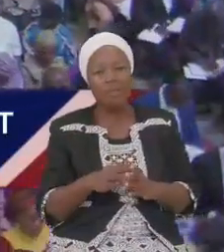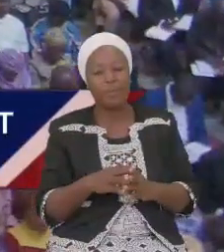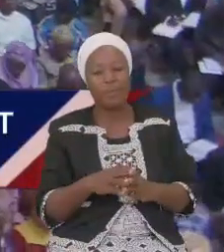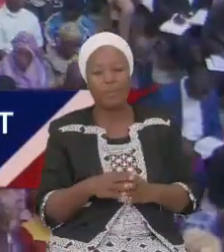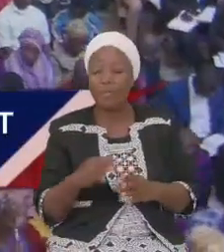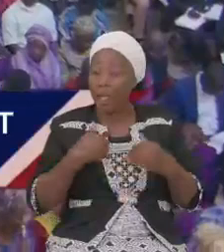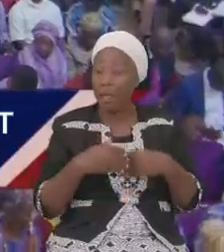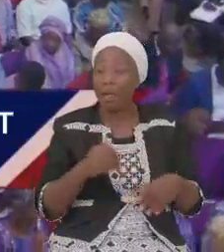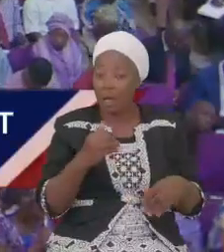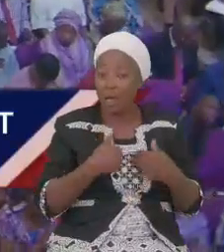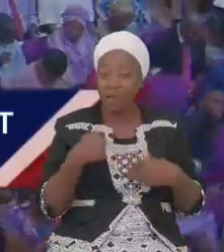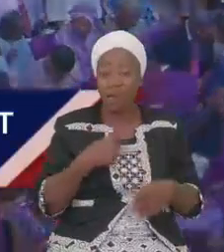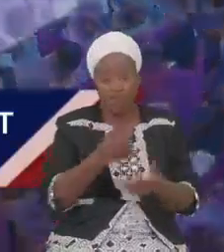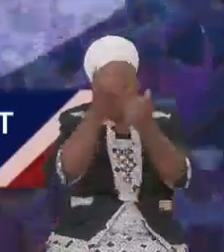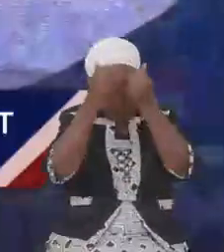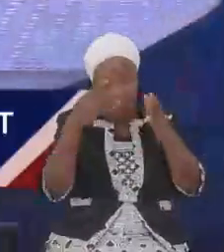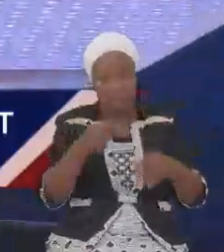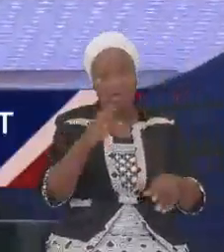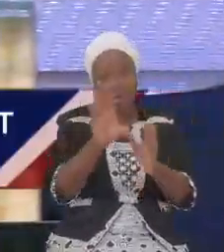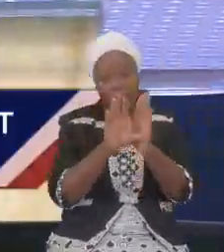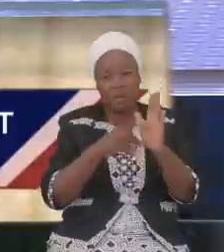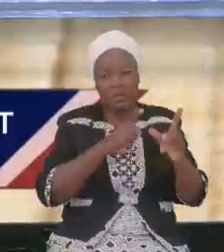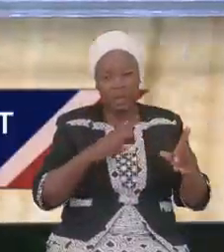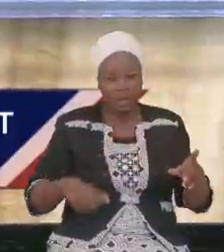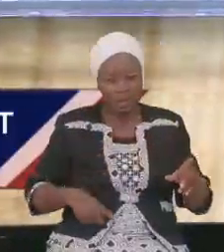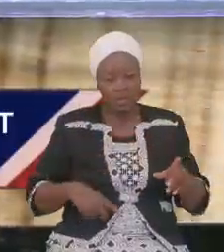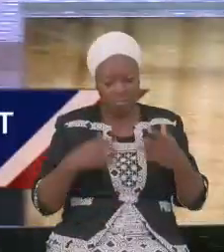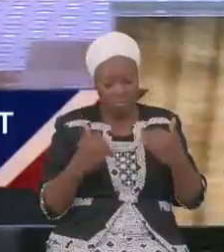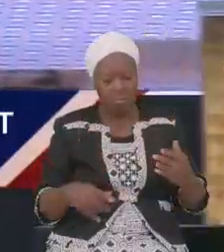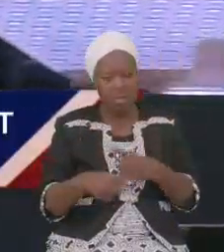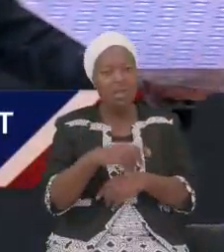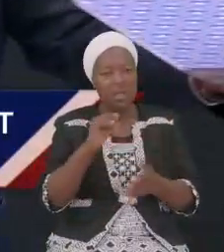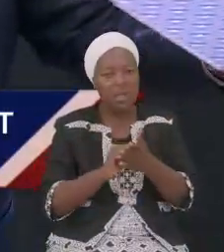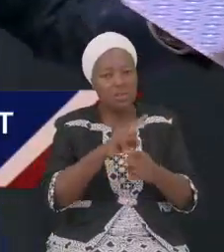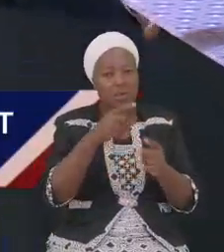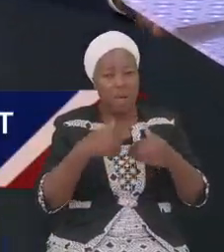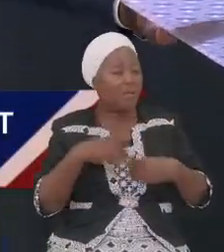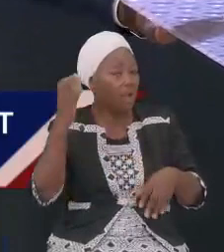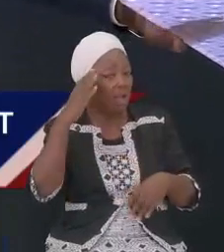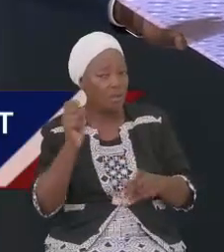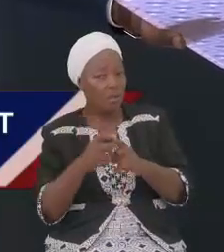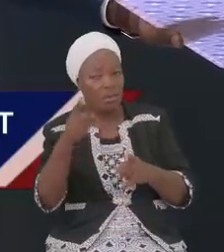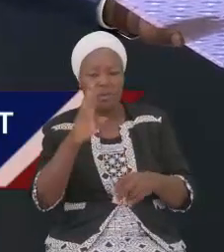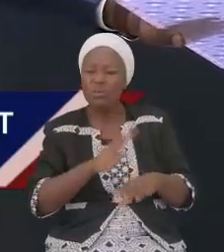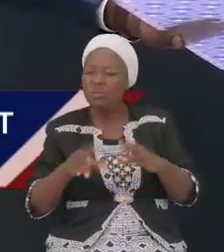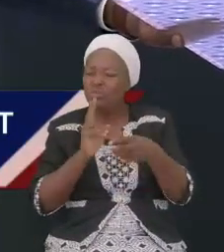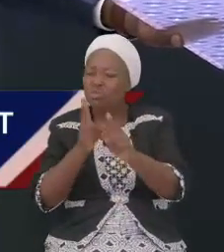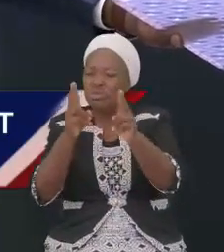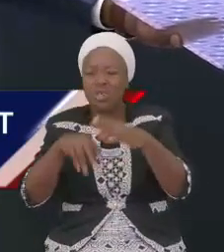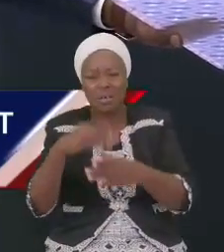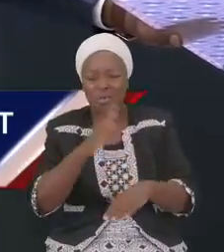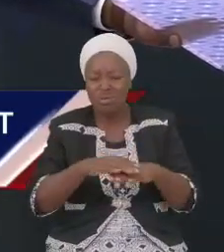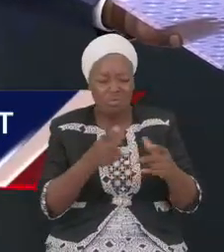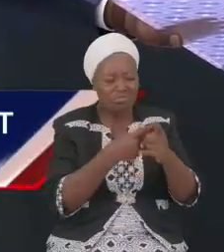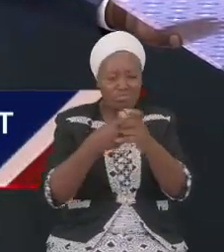we obeying the commandments of the Lord today? That when we've heard the word of God, don't rush out, don't